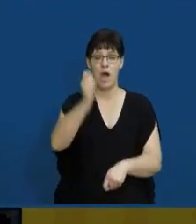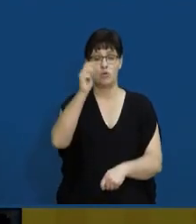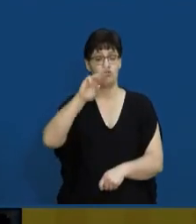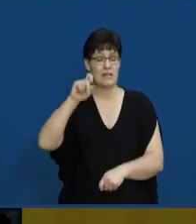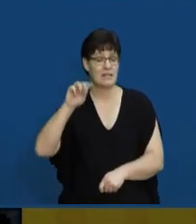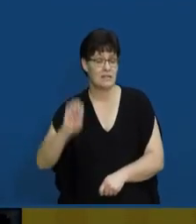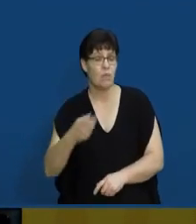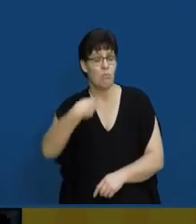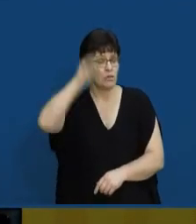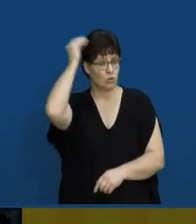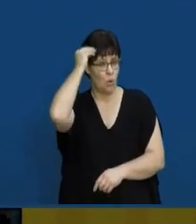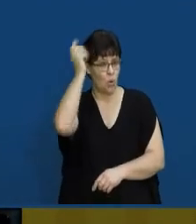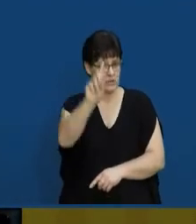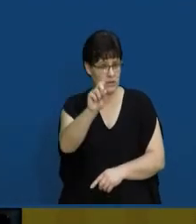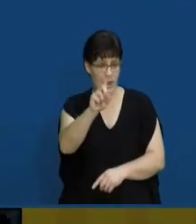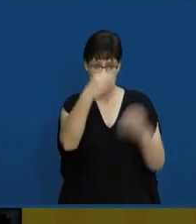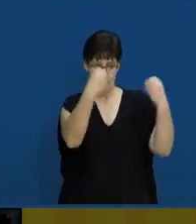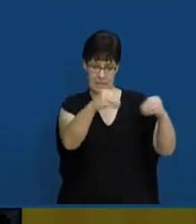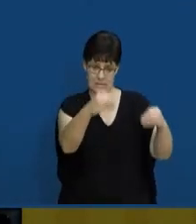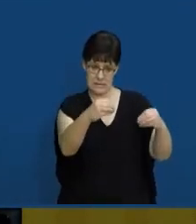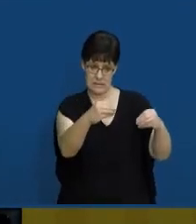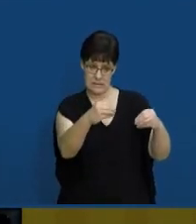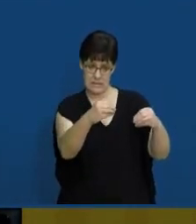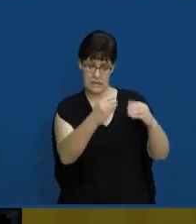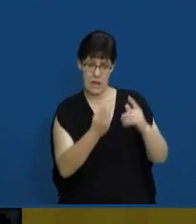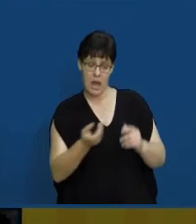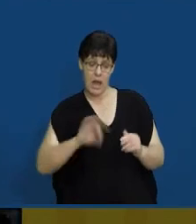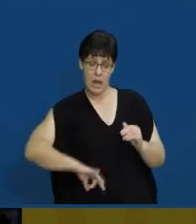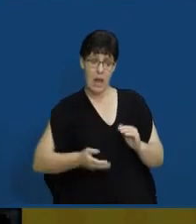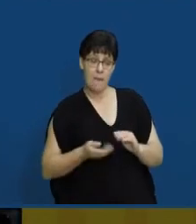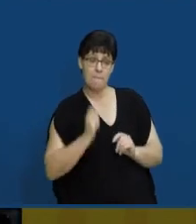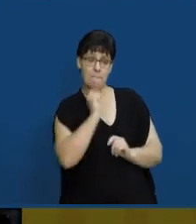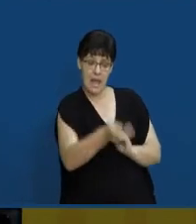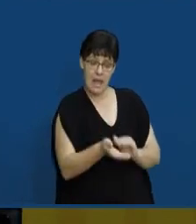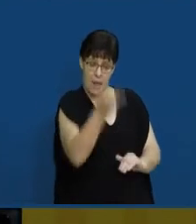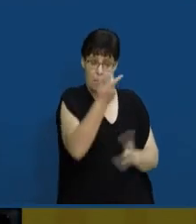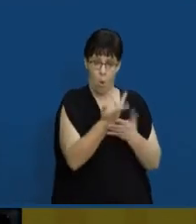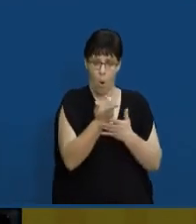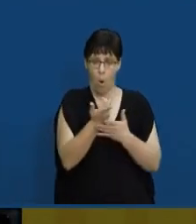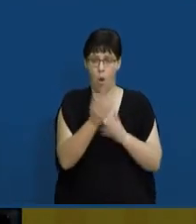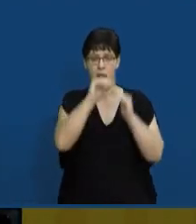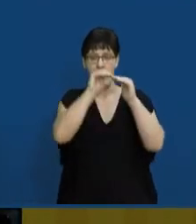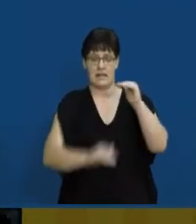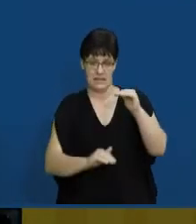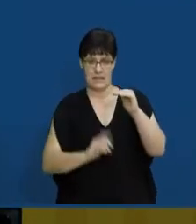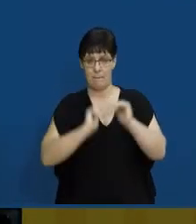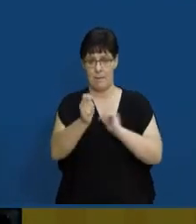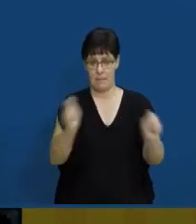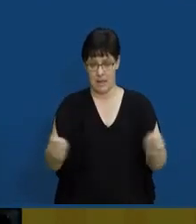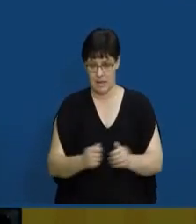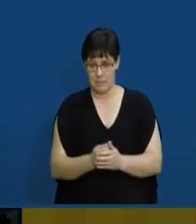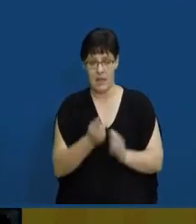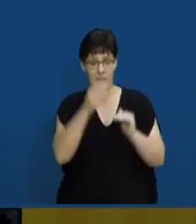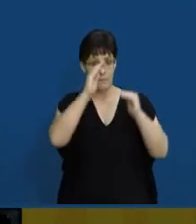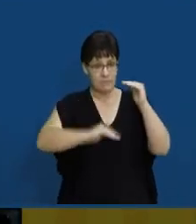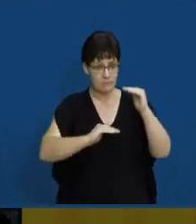know is whether the company have they increased the payout or have they decreased the payout, right? And if they've decreased